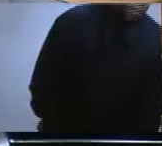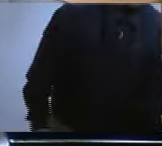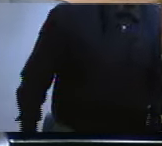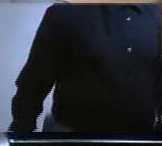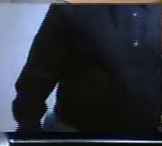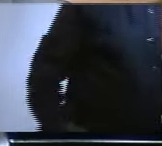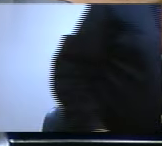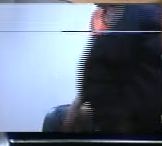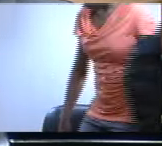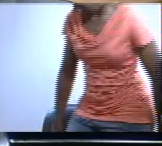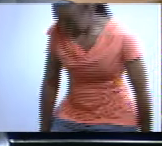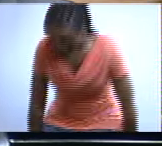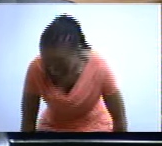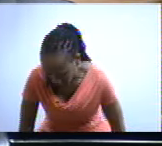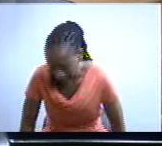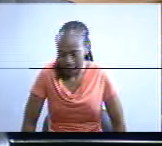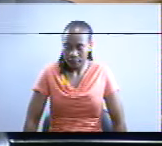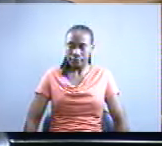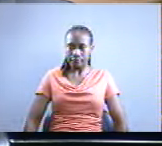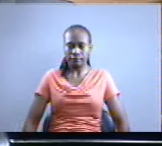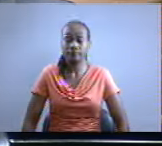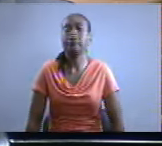Thank you, Pope.